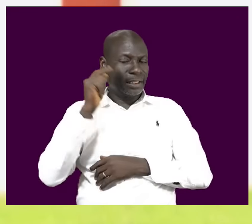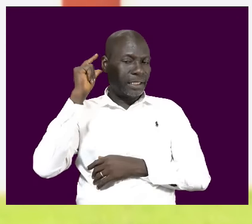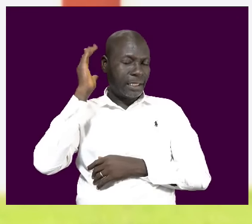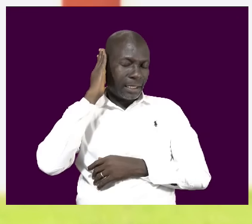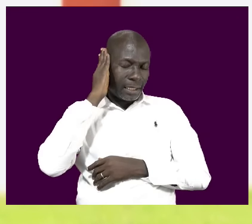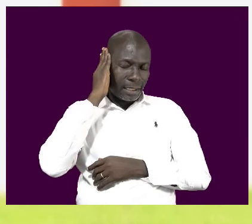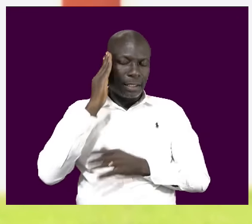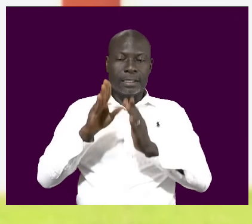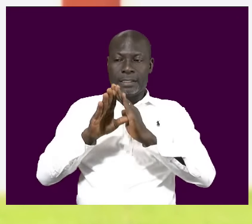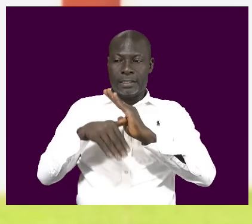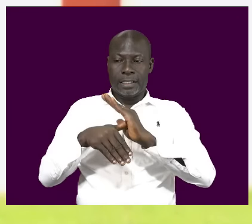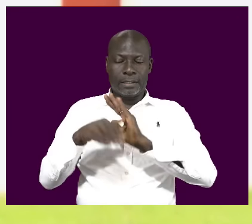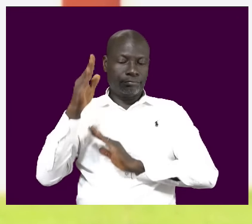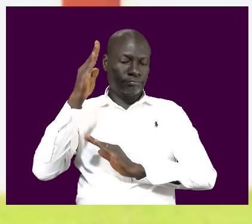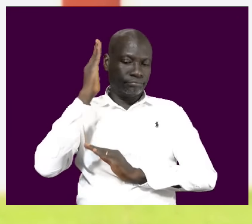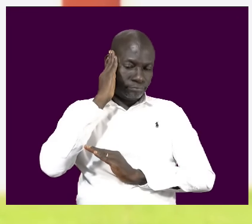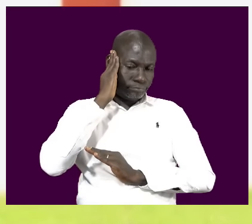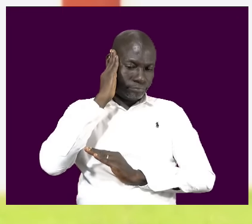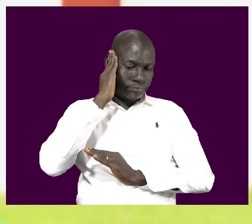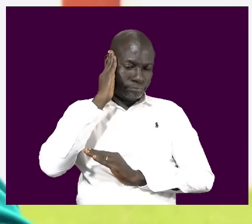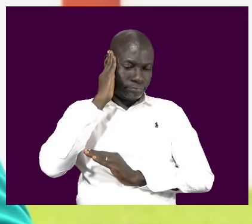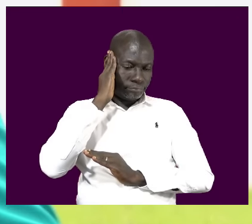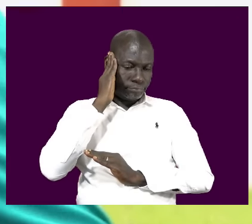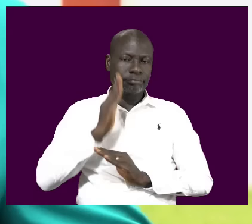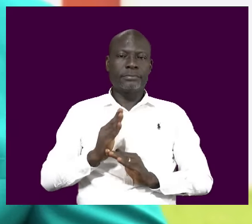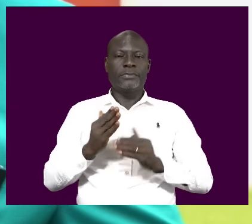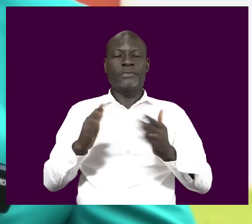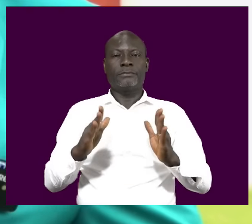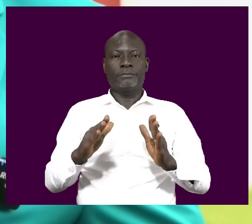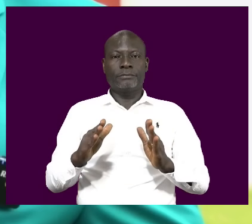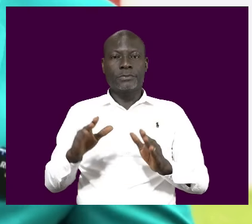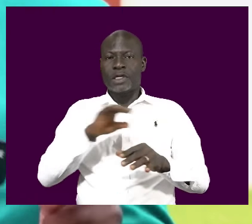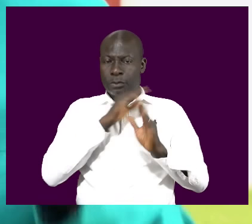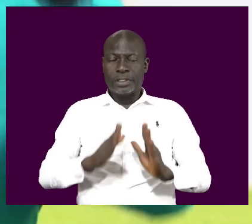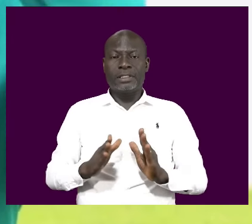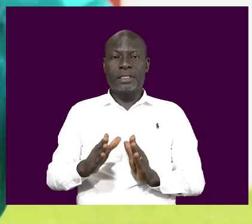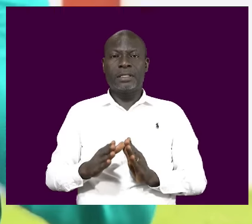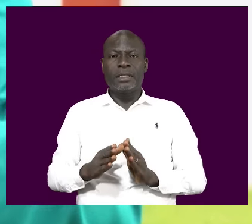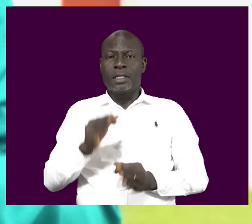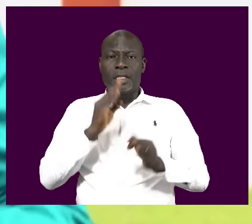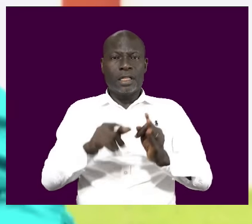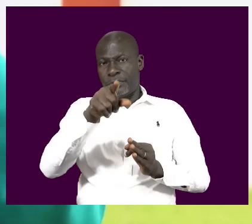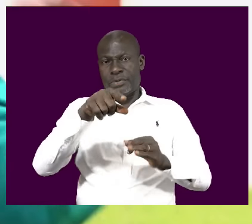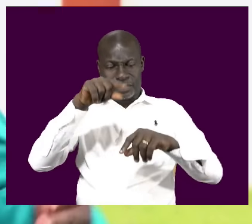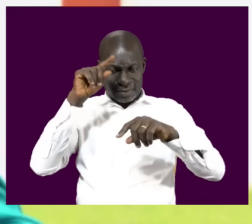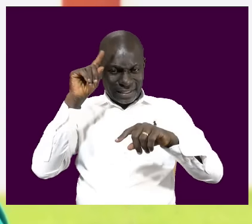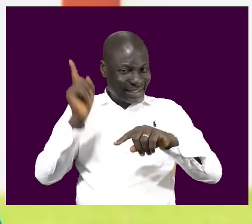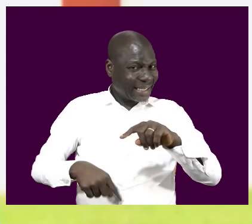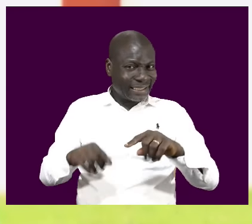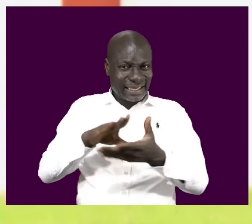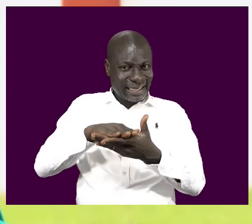yetwa no ene odi tare ho ema nipa kro no se ye kristofo Nes yen to me ensia sa